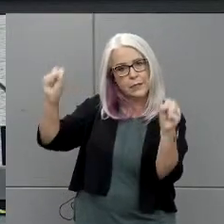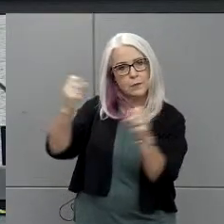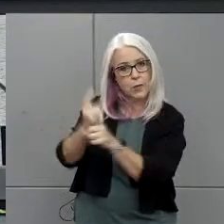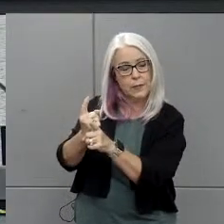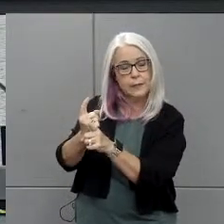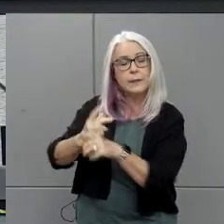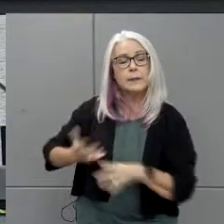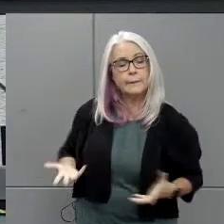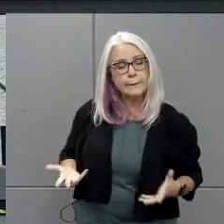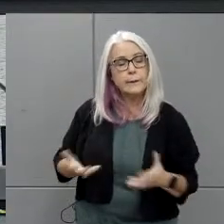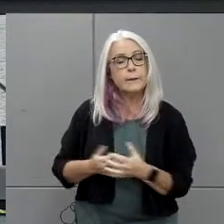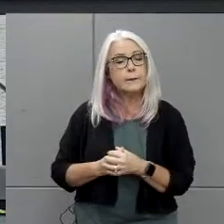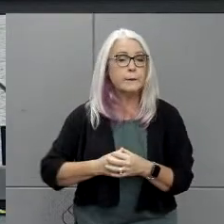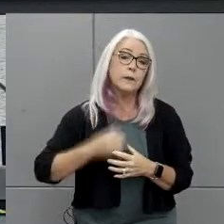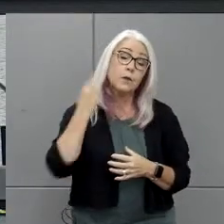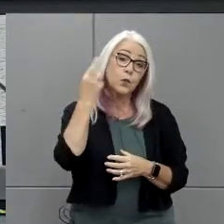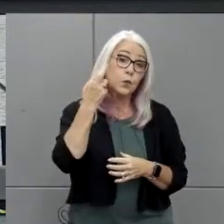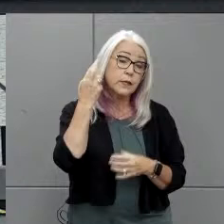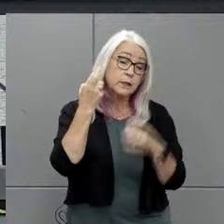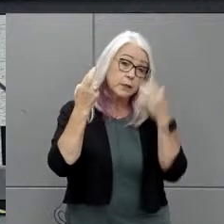The reason